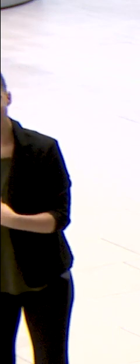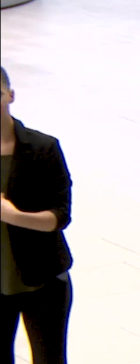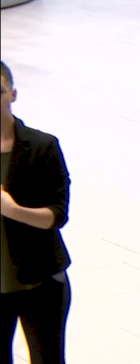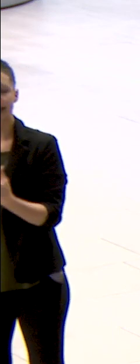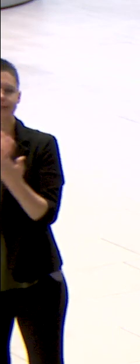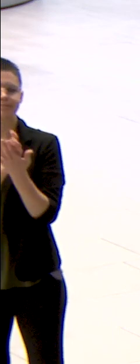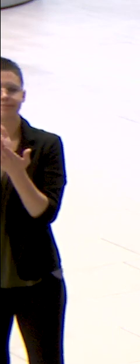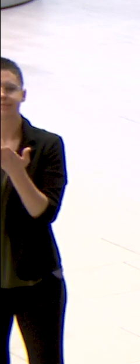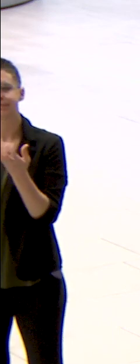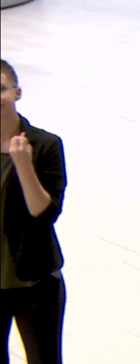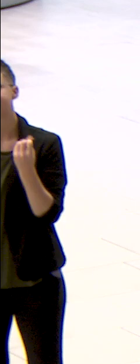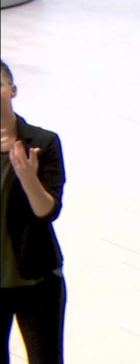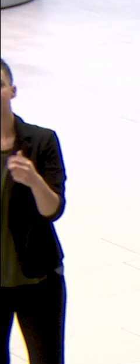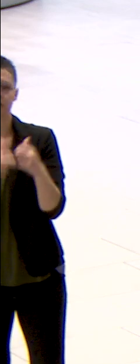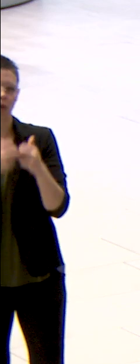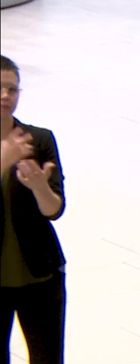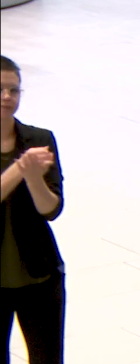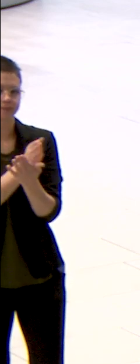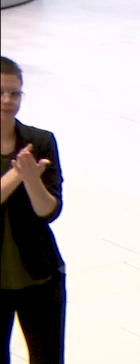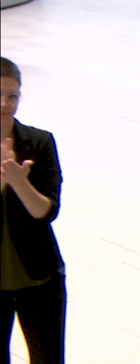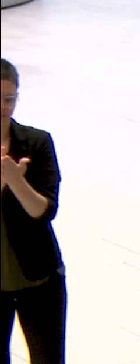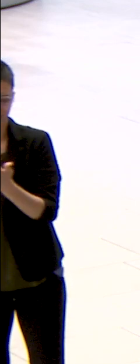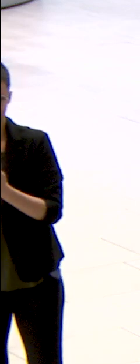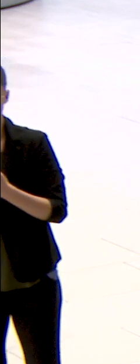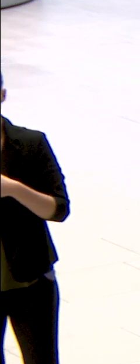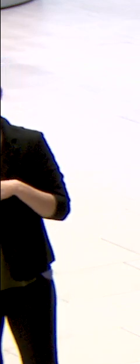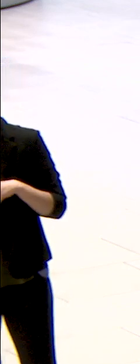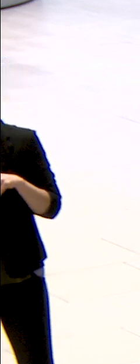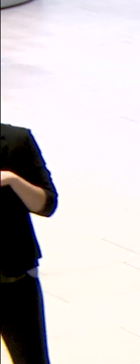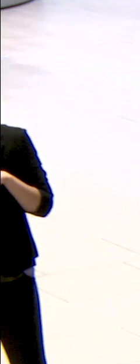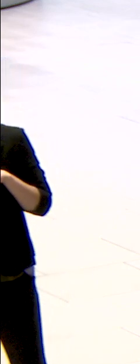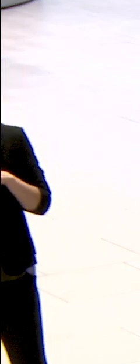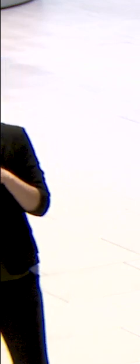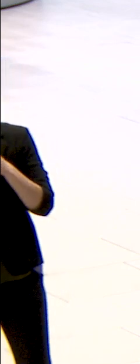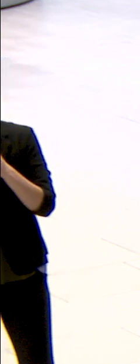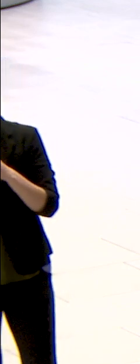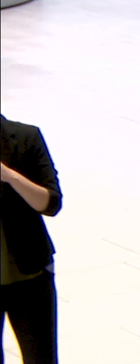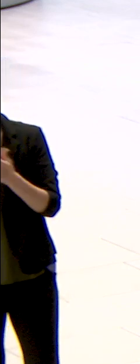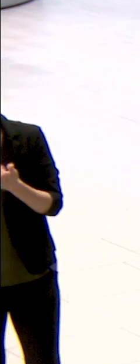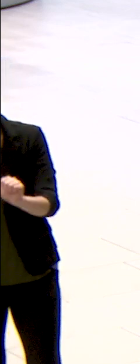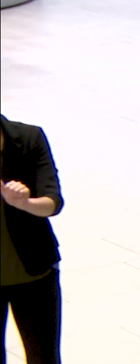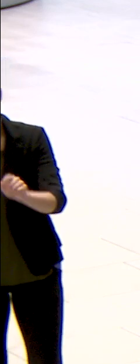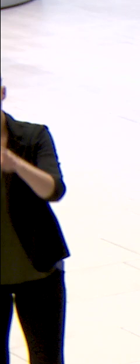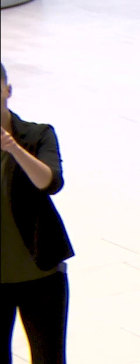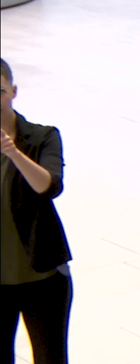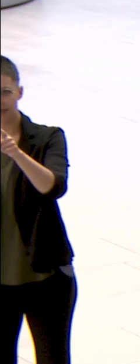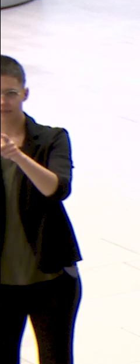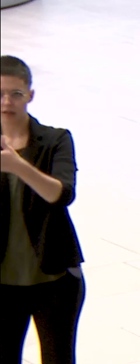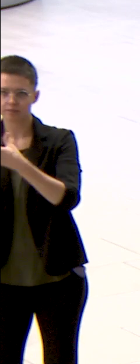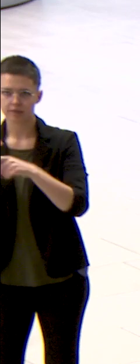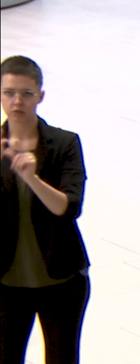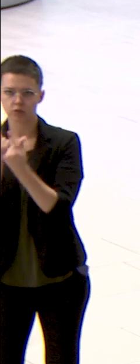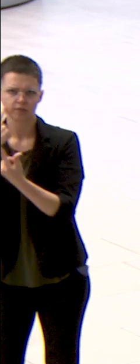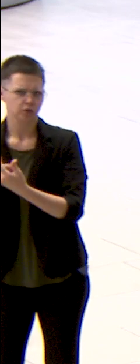multifaceted problem. Just to speak on behalf of just Denver Startup Week, I do think they've made strides. Olivia has been part of this group for almost 6 years